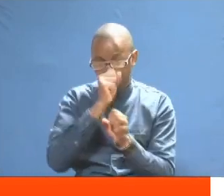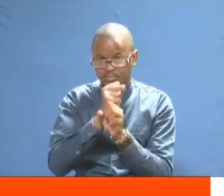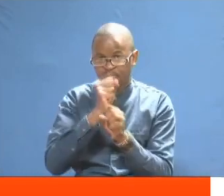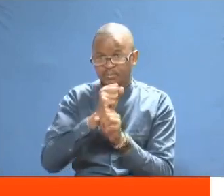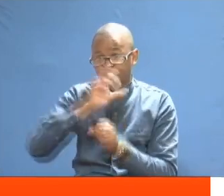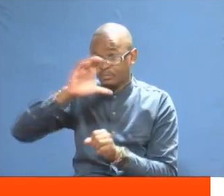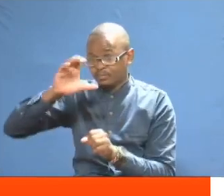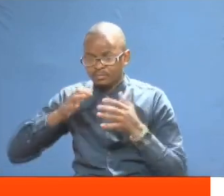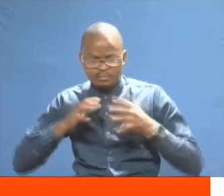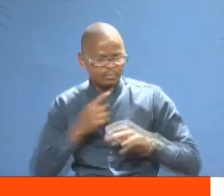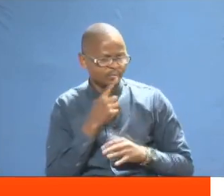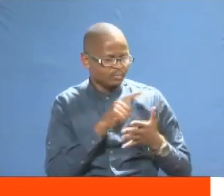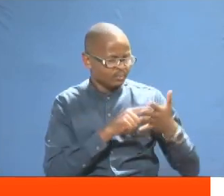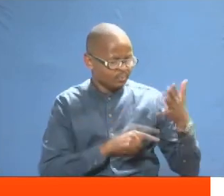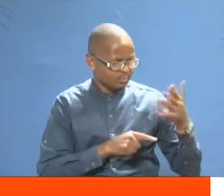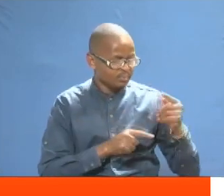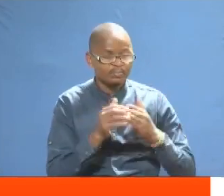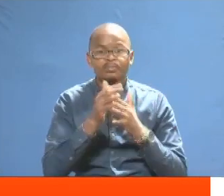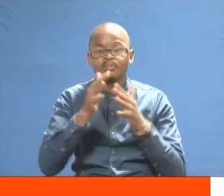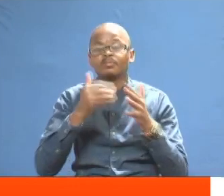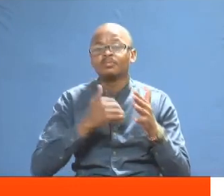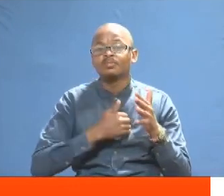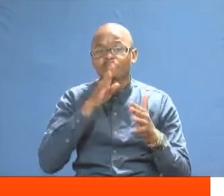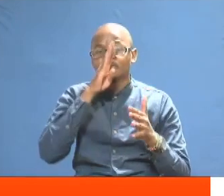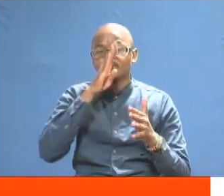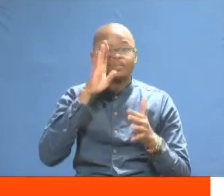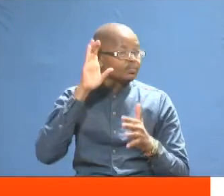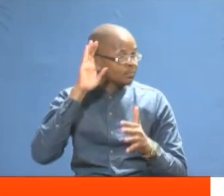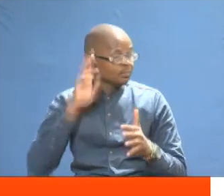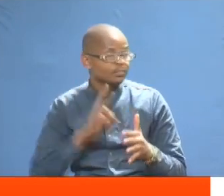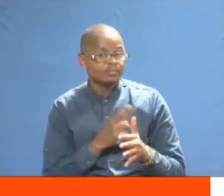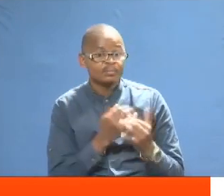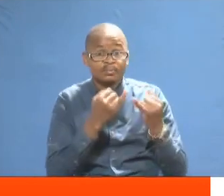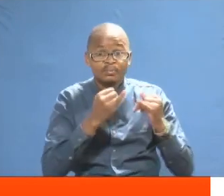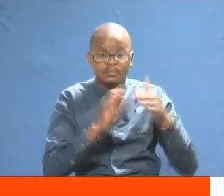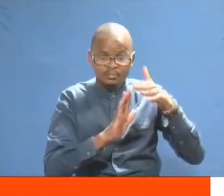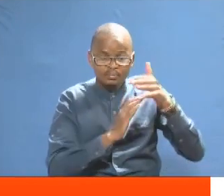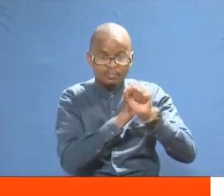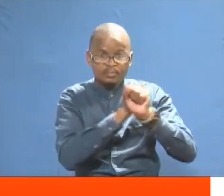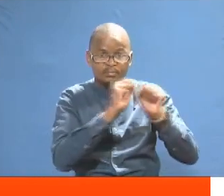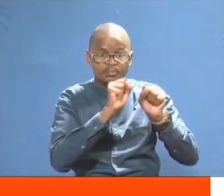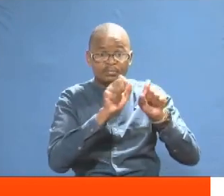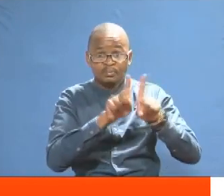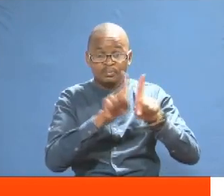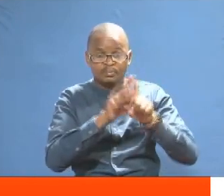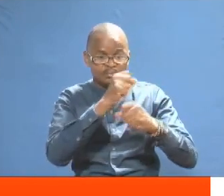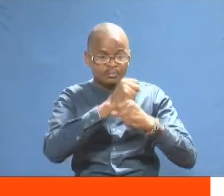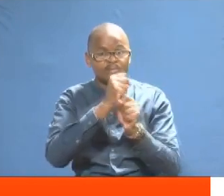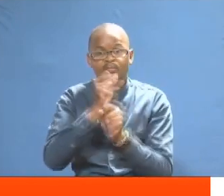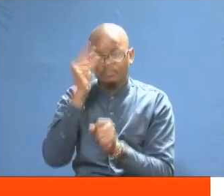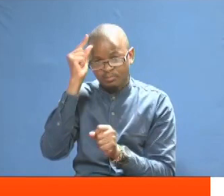street, you get small people saying, as leaders, you have not been listening to us. Now the Deputy President is saying, even as we form the